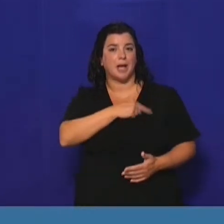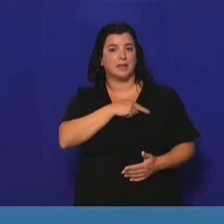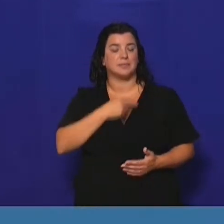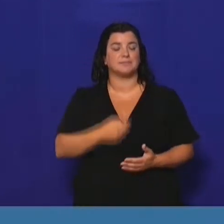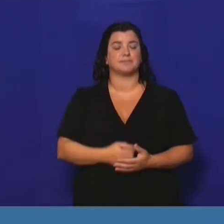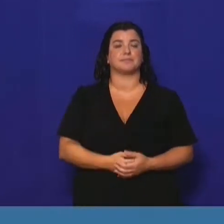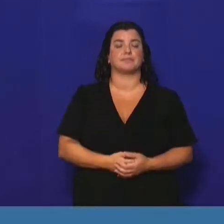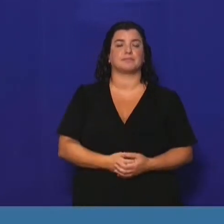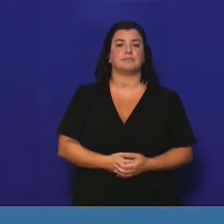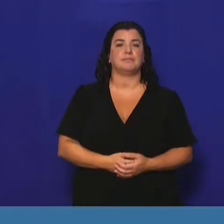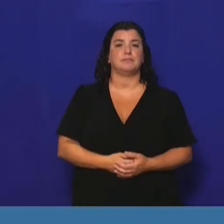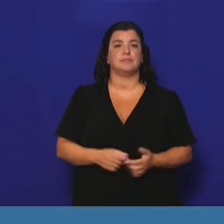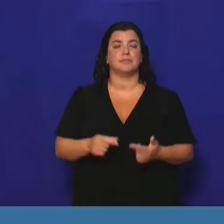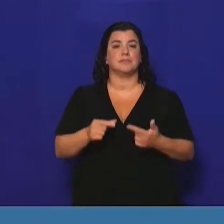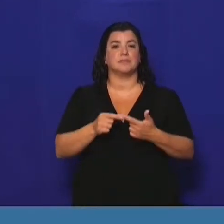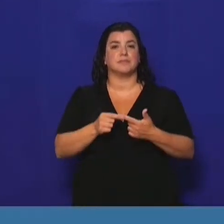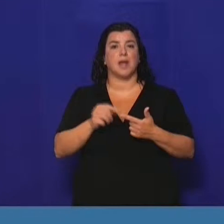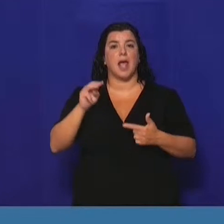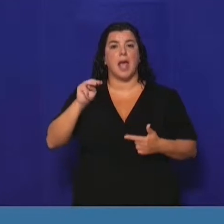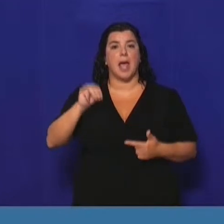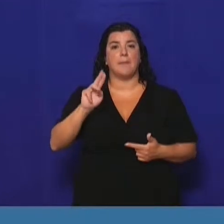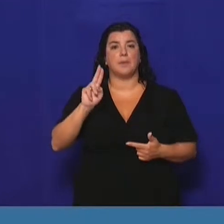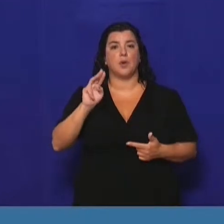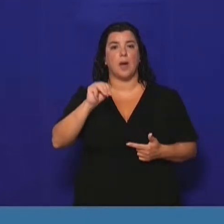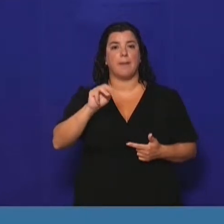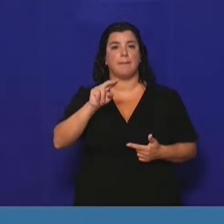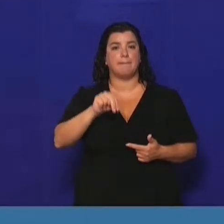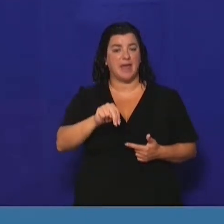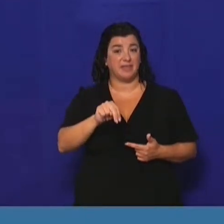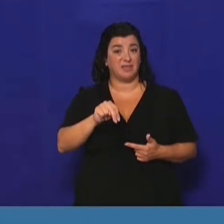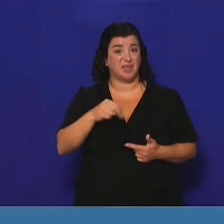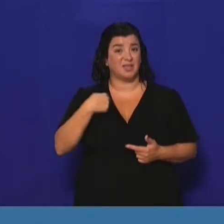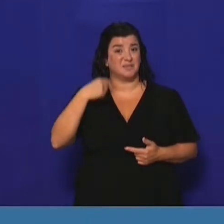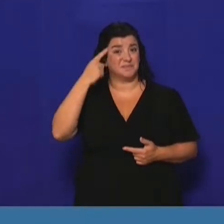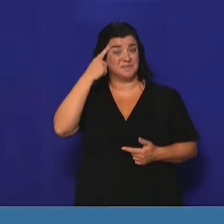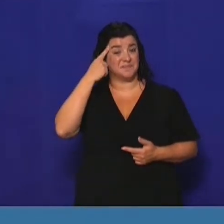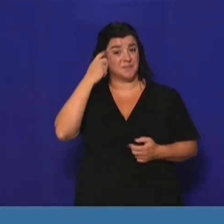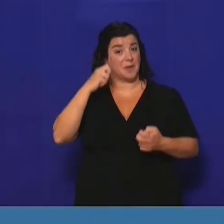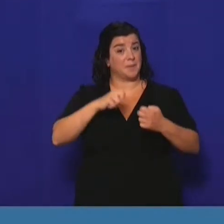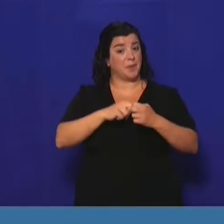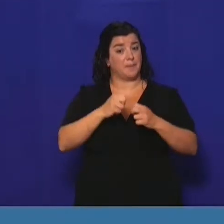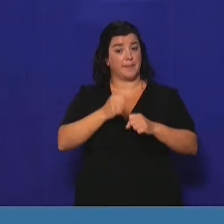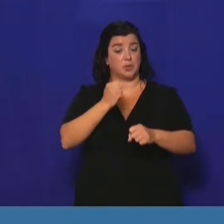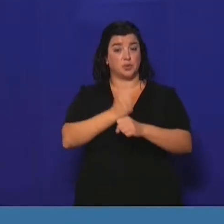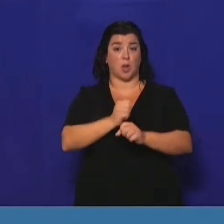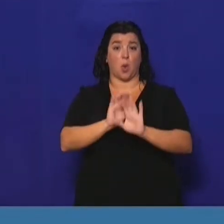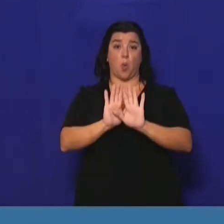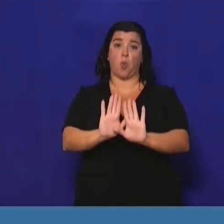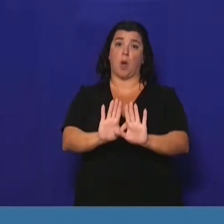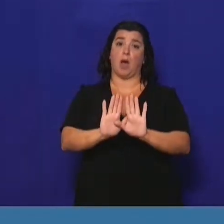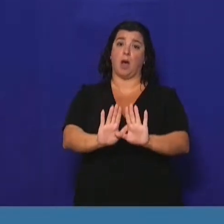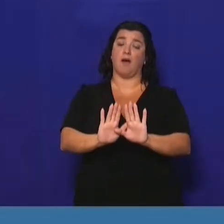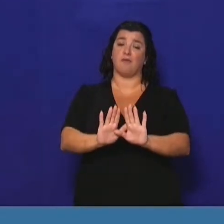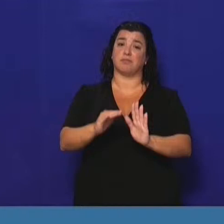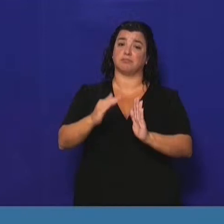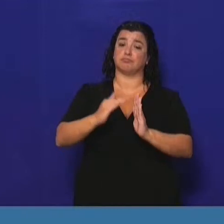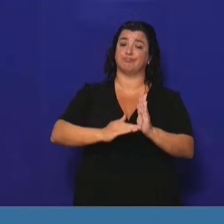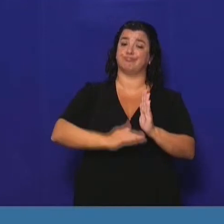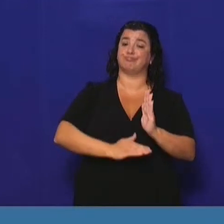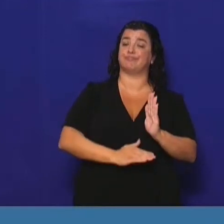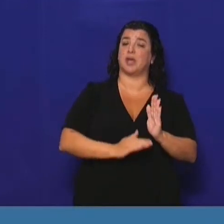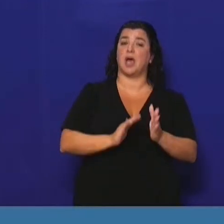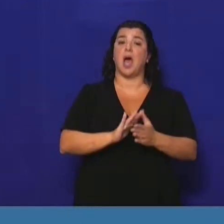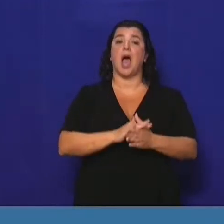mistoqsija dwar il-fatt li l-MUMN qalu li forsi jieħdu azzjoni industrijali għax hemm ċertu miżuri li ma